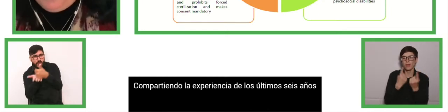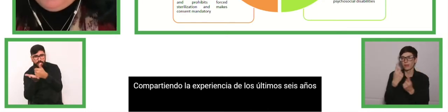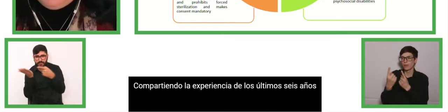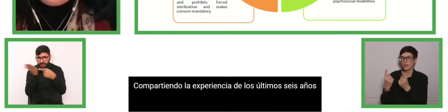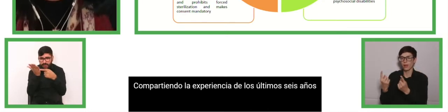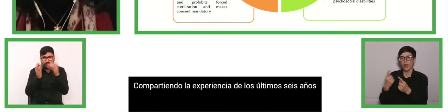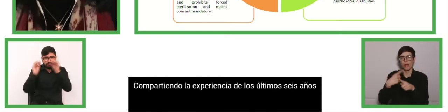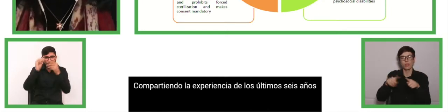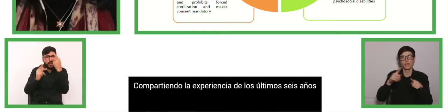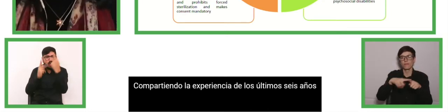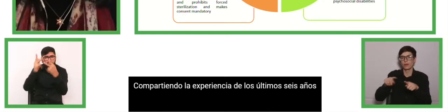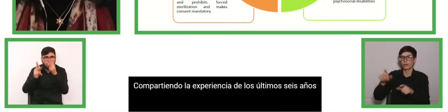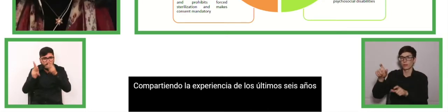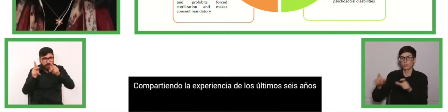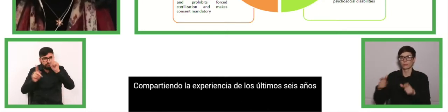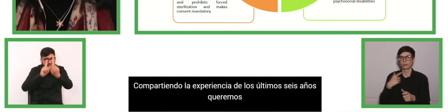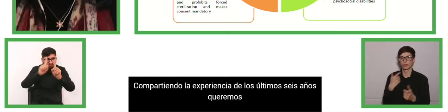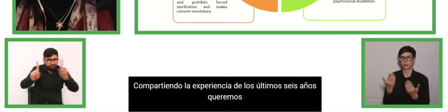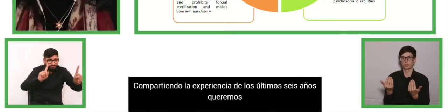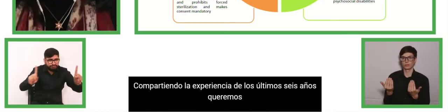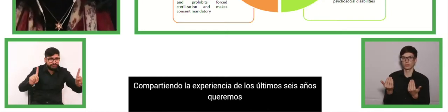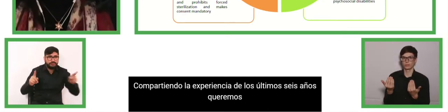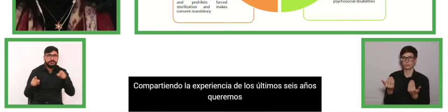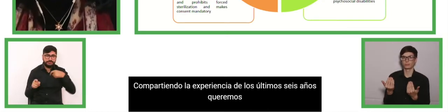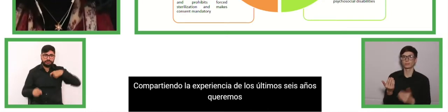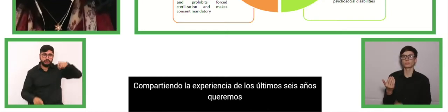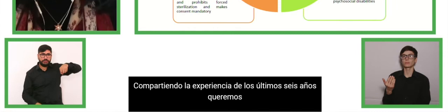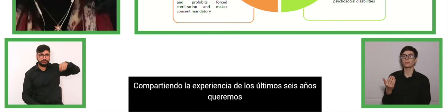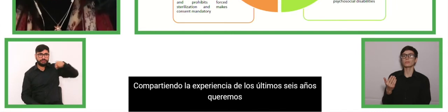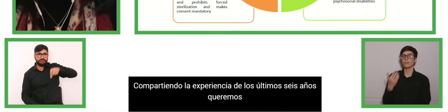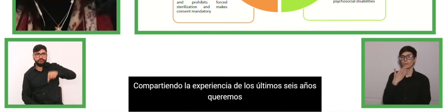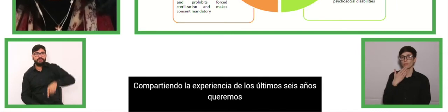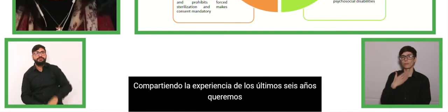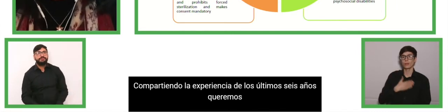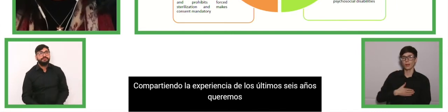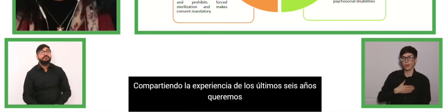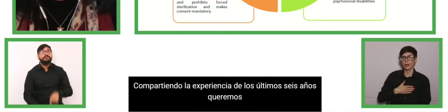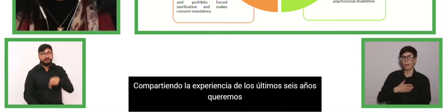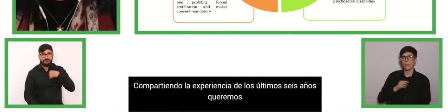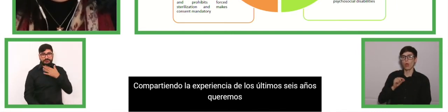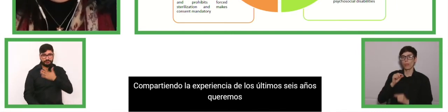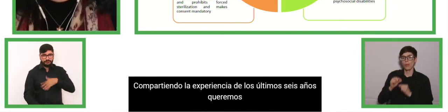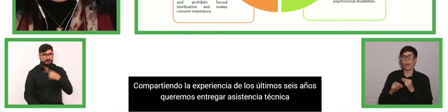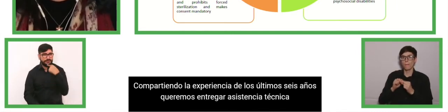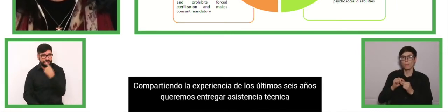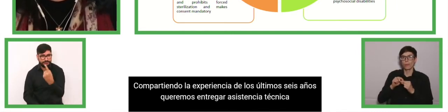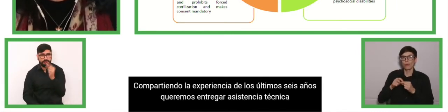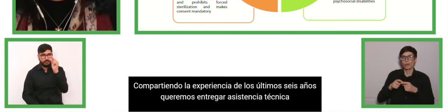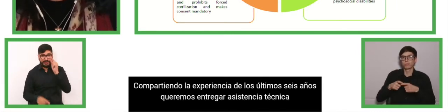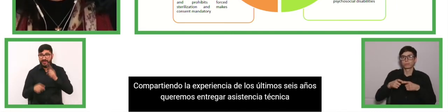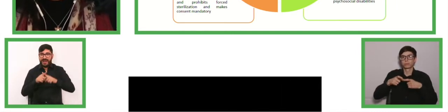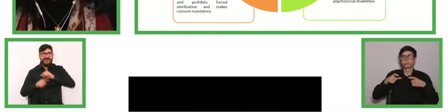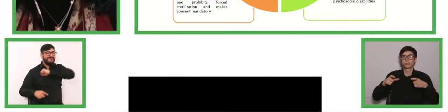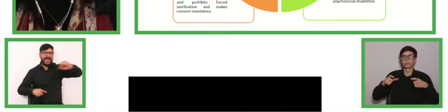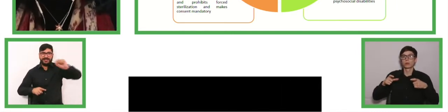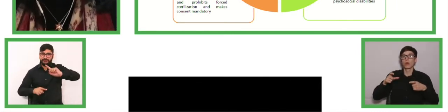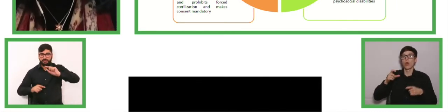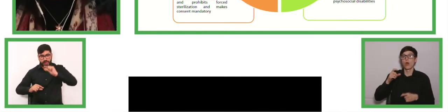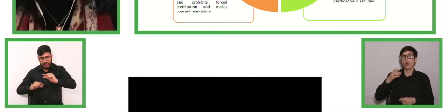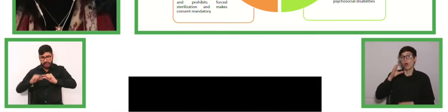actors. Where we want to scale up our practice in different regions, not only in Colombia and other